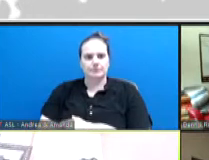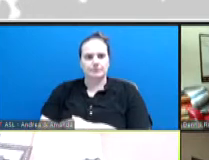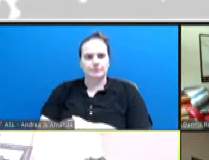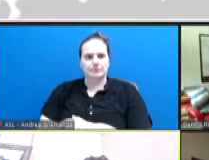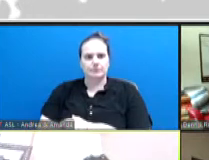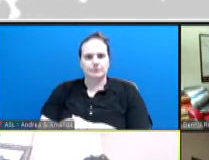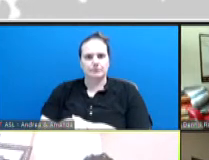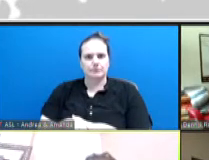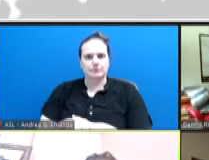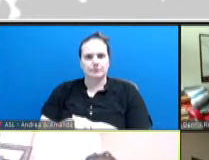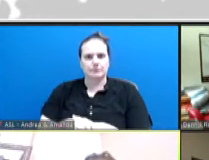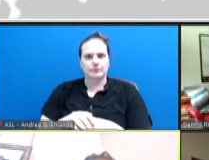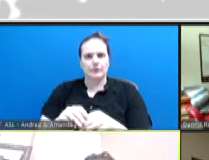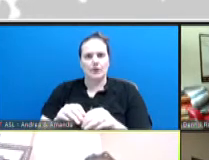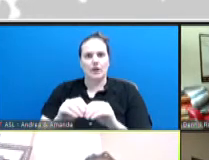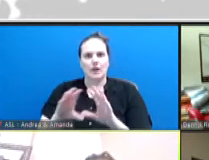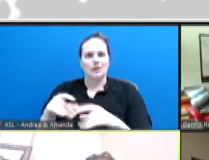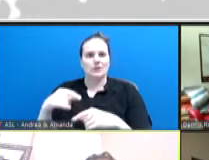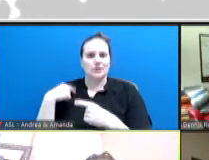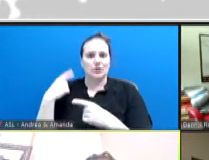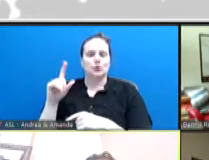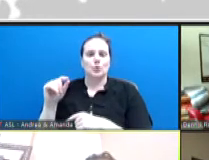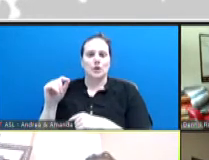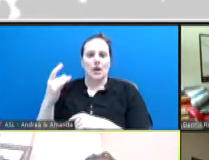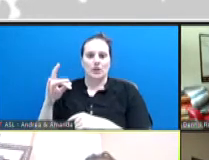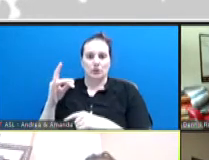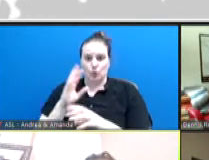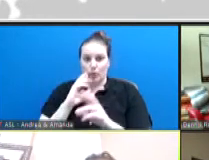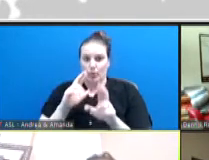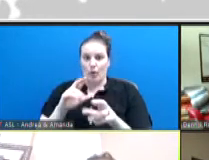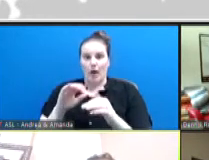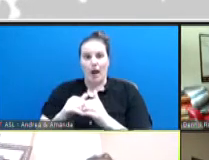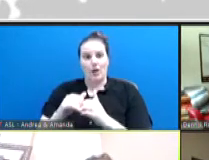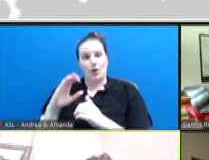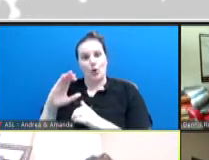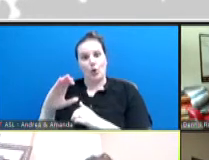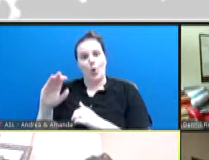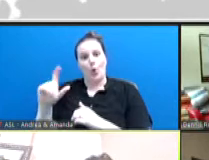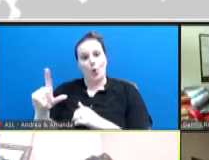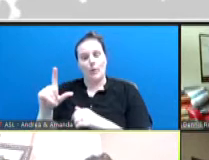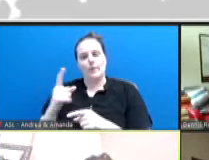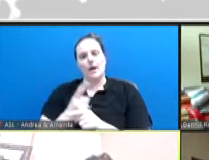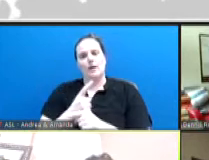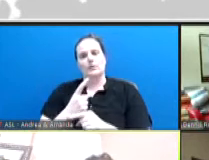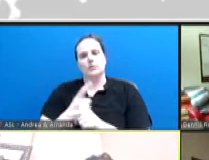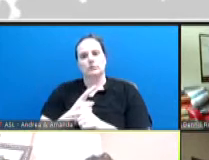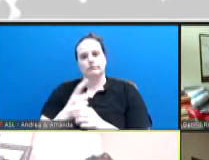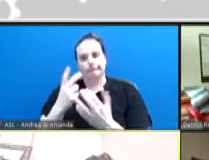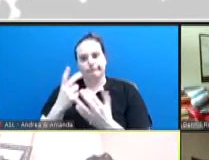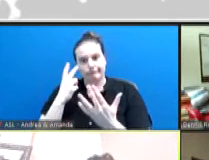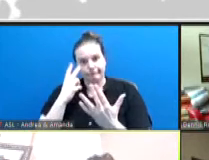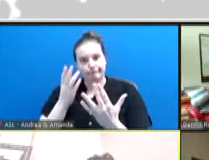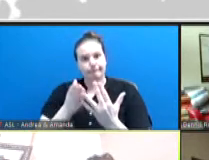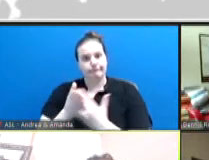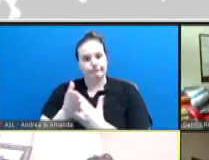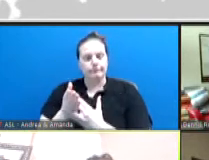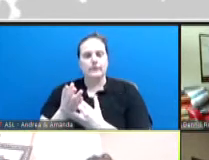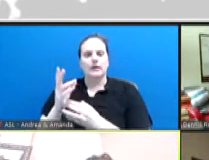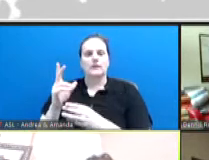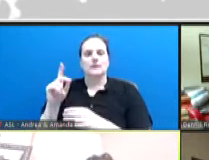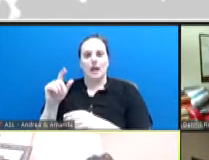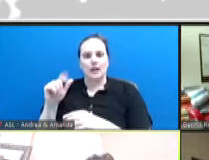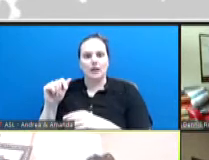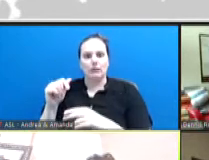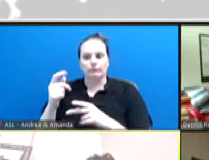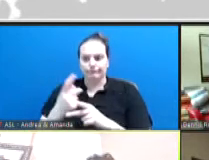since 2018. How can the COCO reports be held to accurate and transparent data synthesizing with the